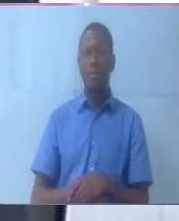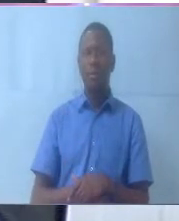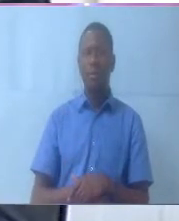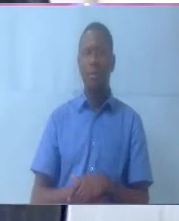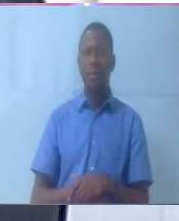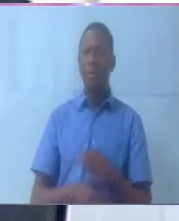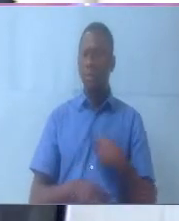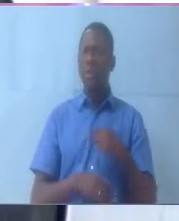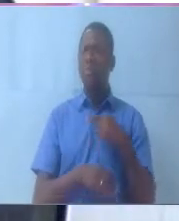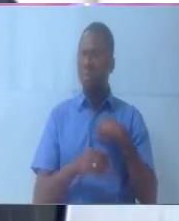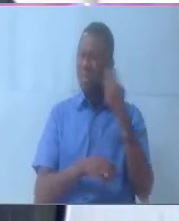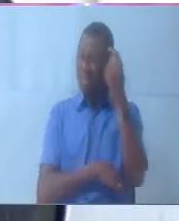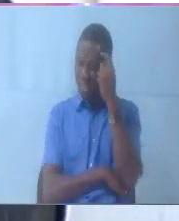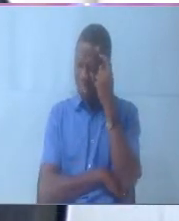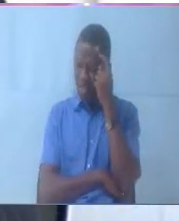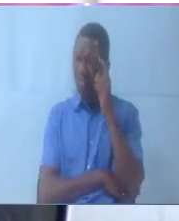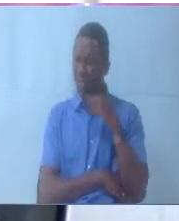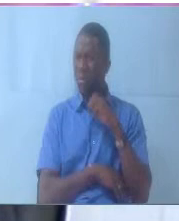But